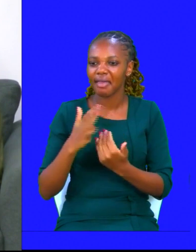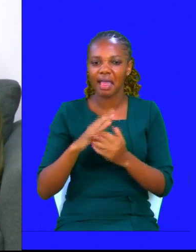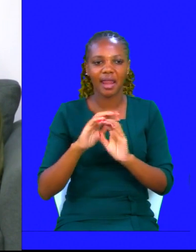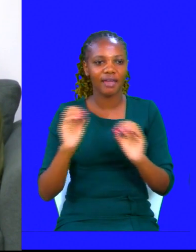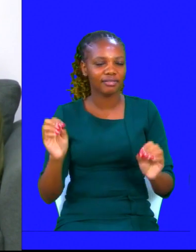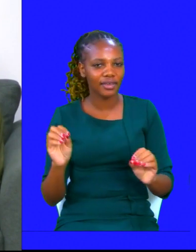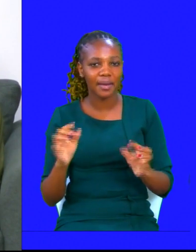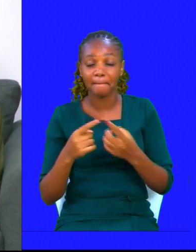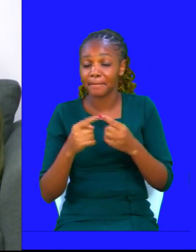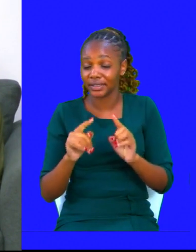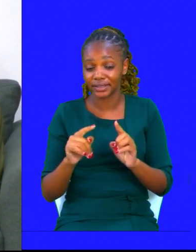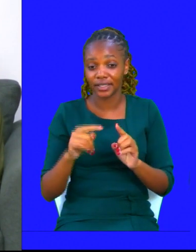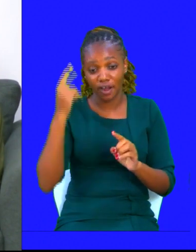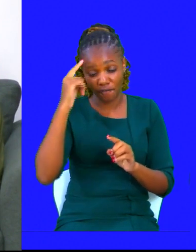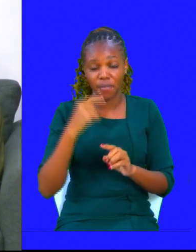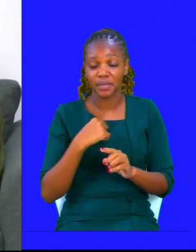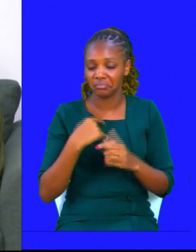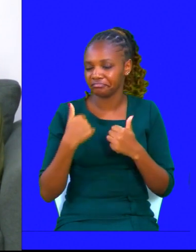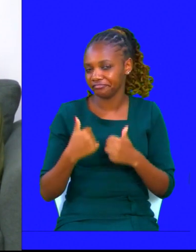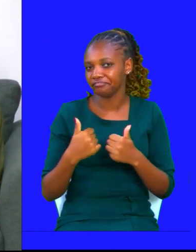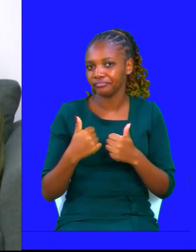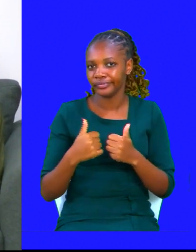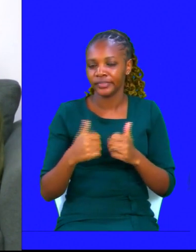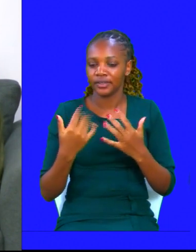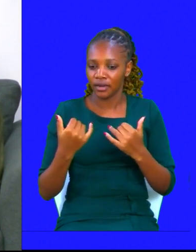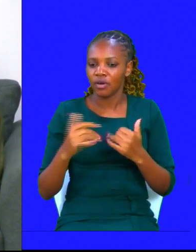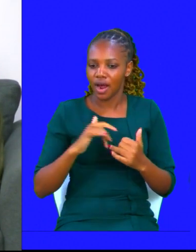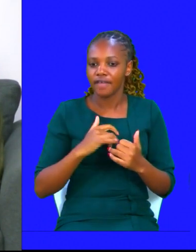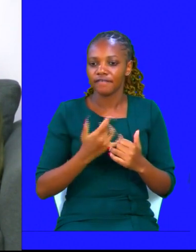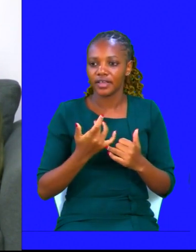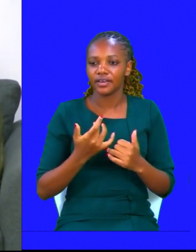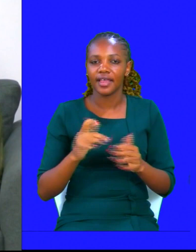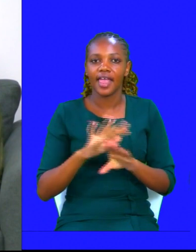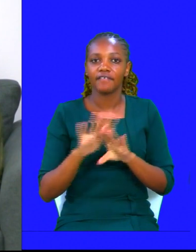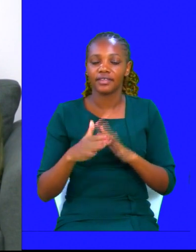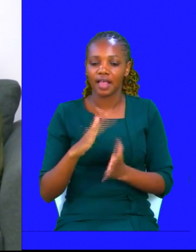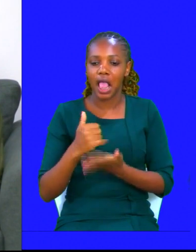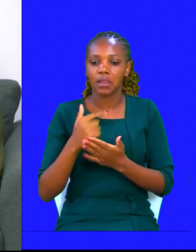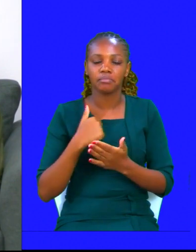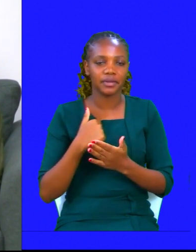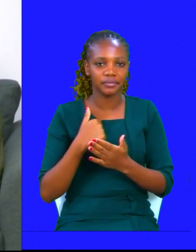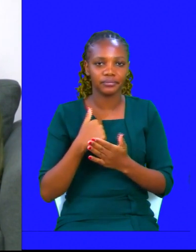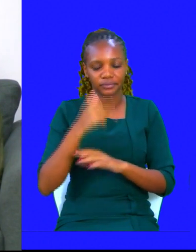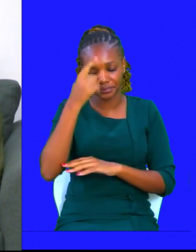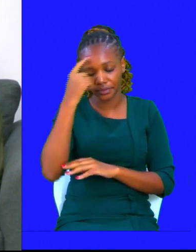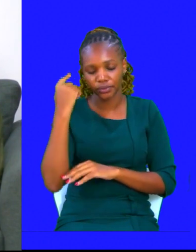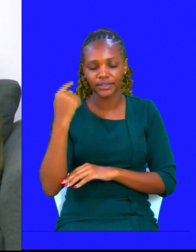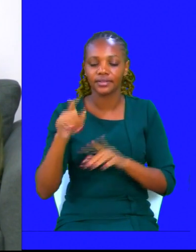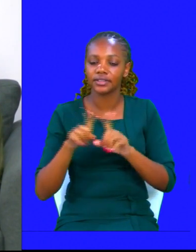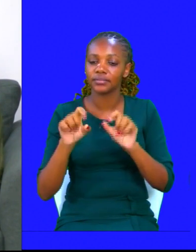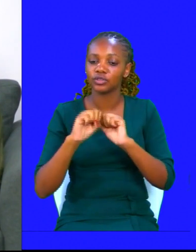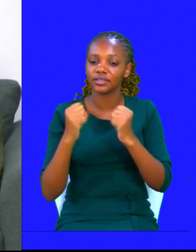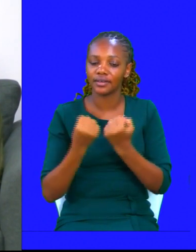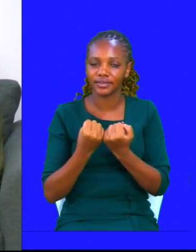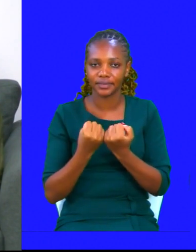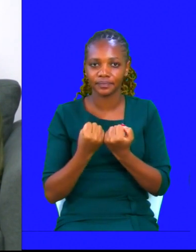boarding. But where I am right now and looking back, I feel like it has really, really helped me, because in the same society